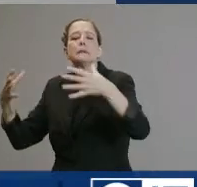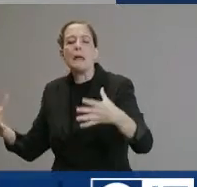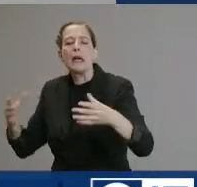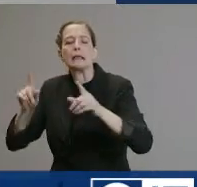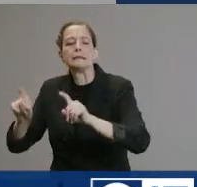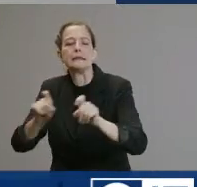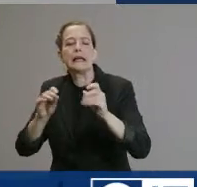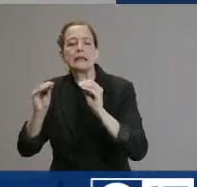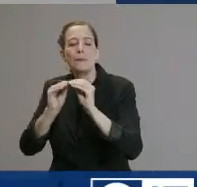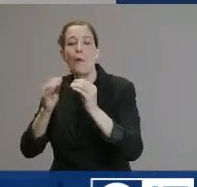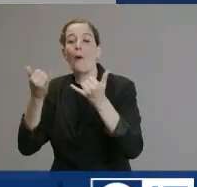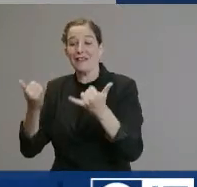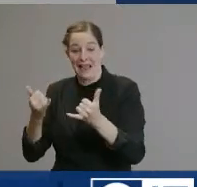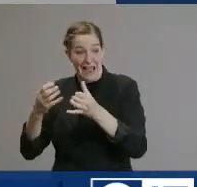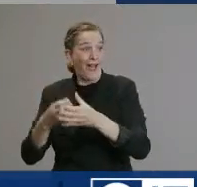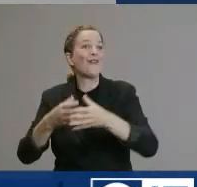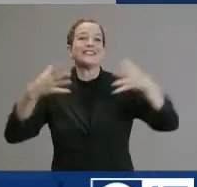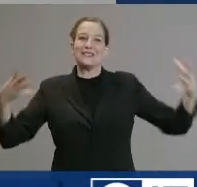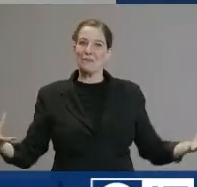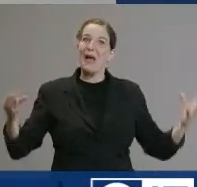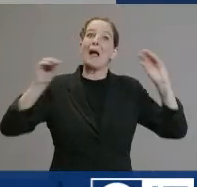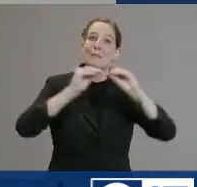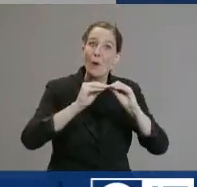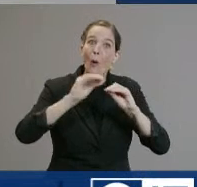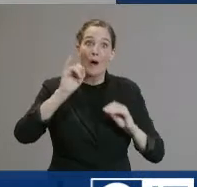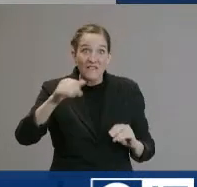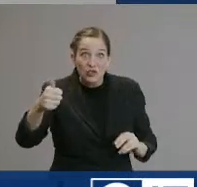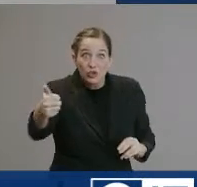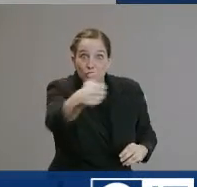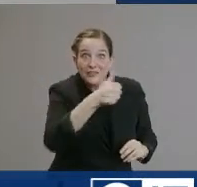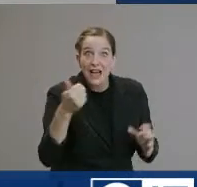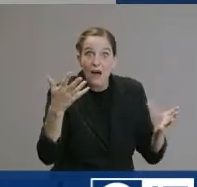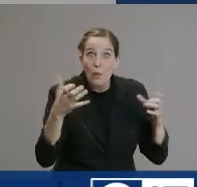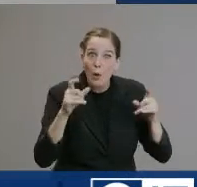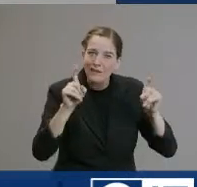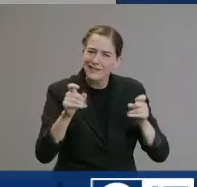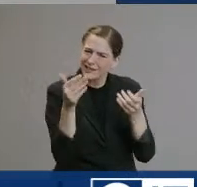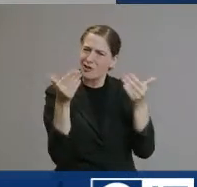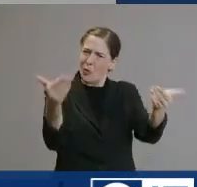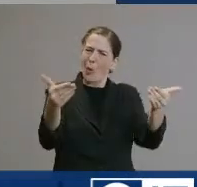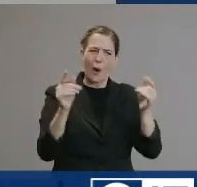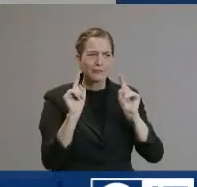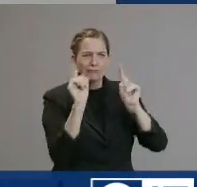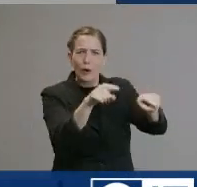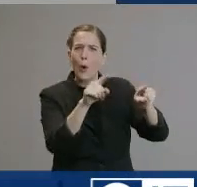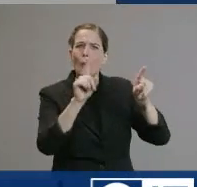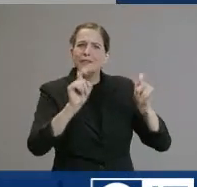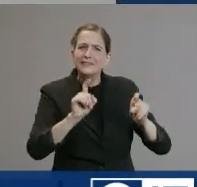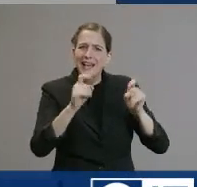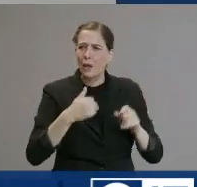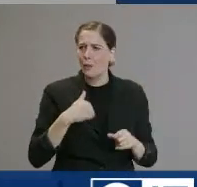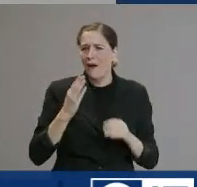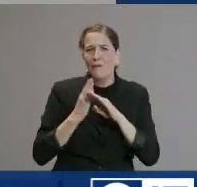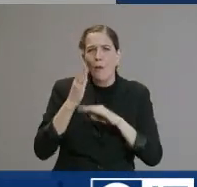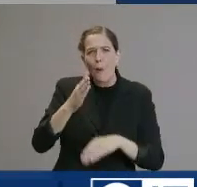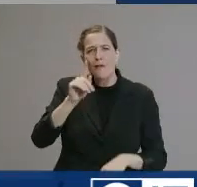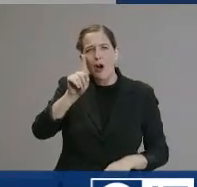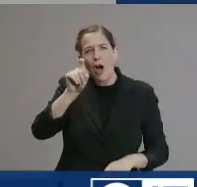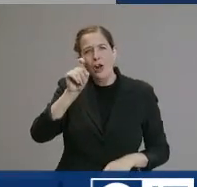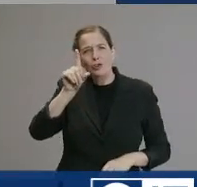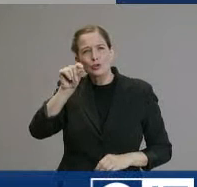test available. We've got over 120 plus locations, and it will help us inform